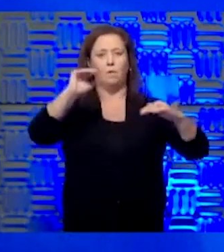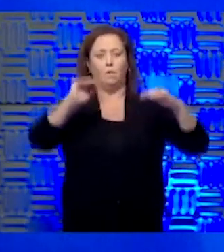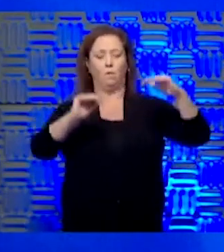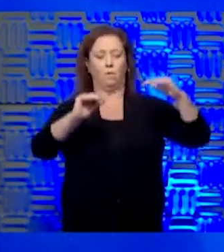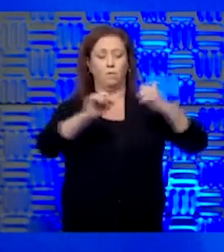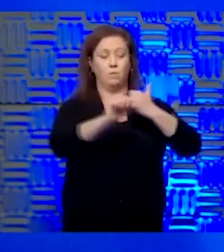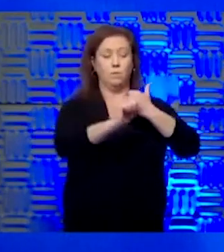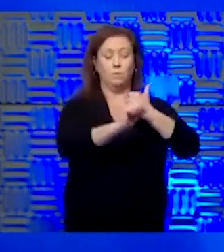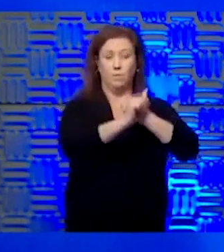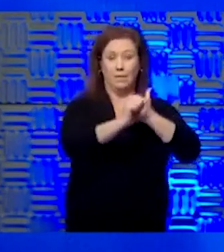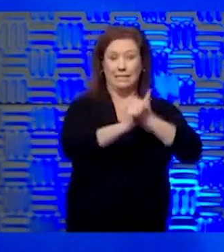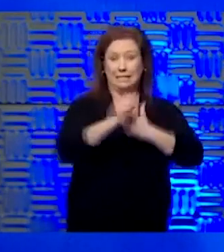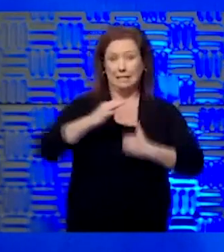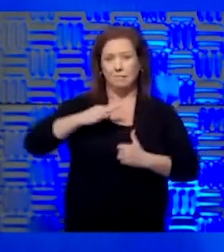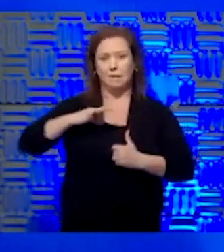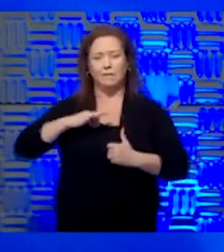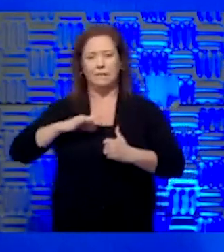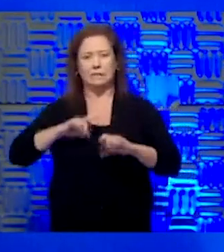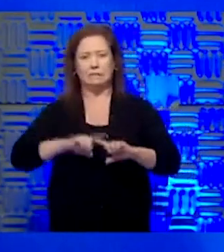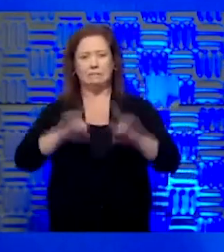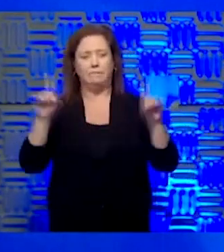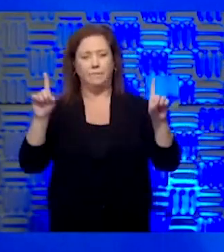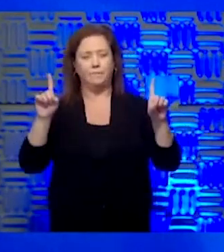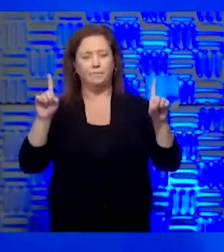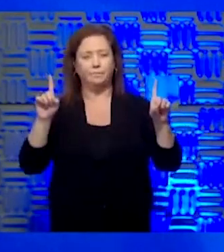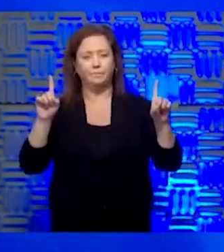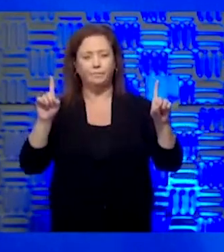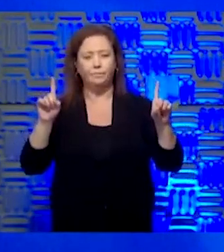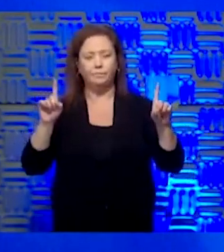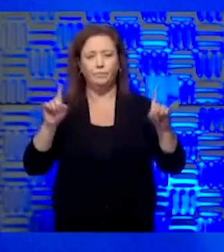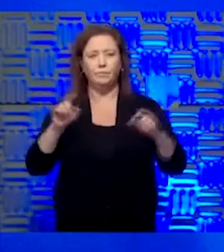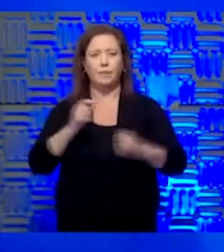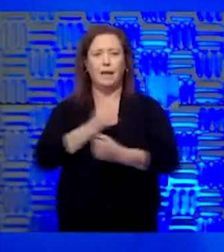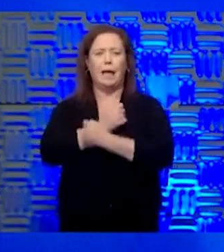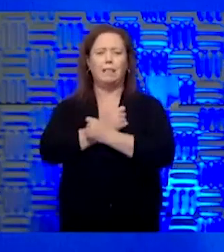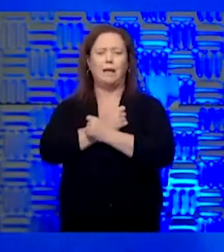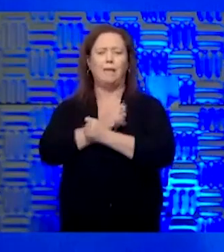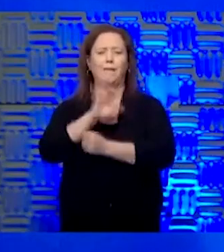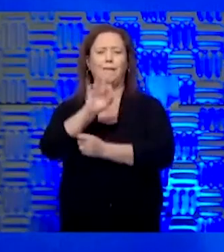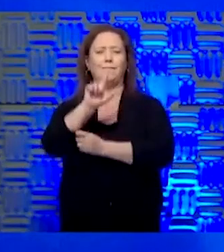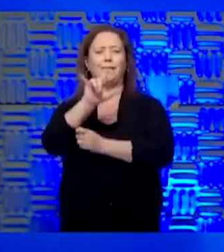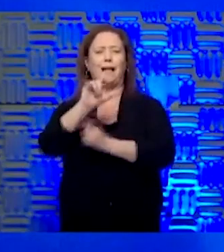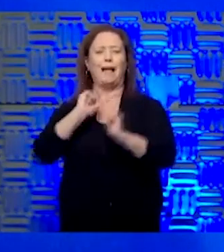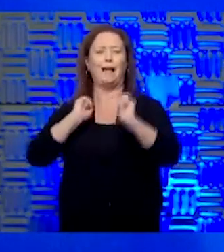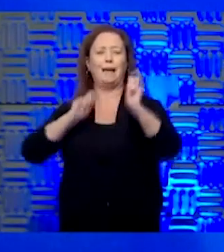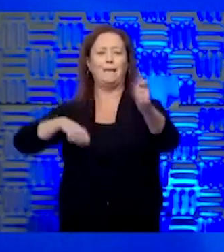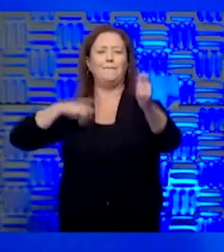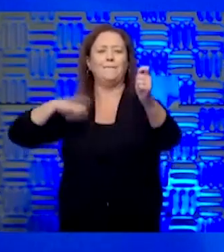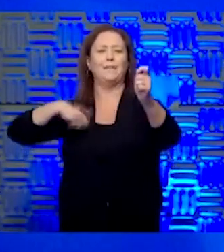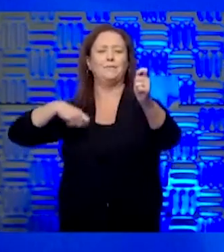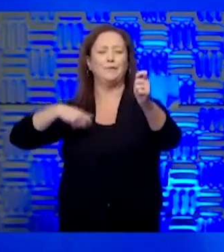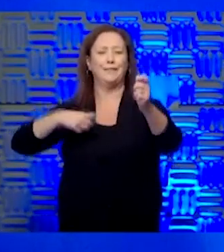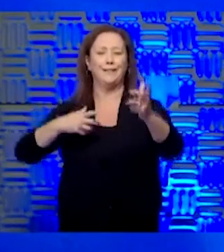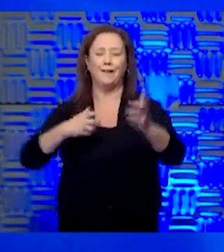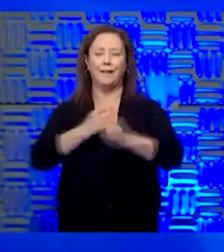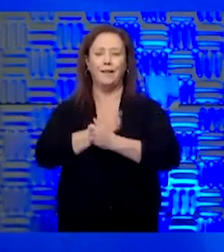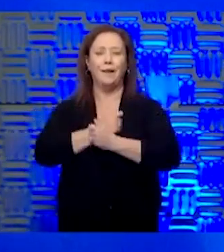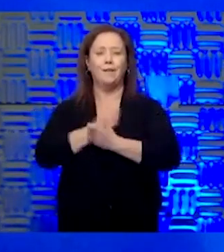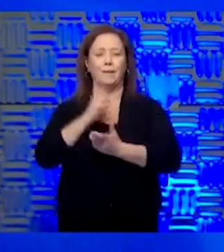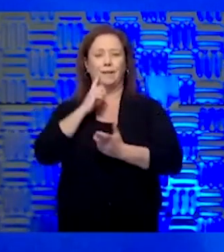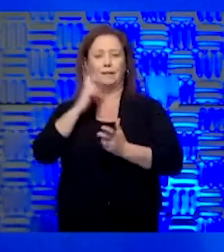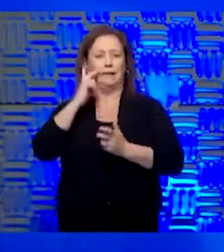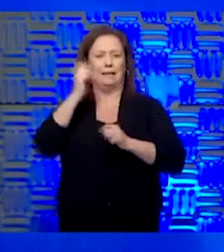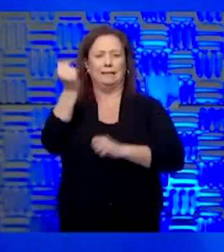benefits is just a little different. I love to go fly fishing. I said yesterday, I like to go out to K&K fly fishers and bump around